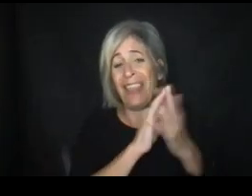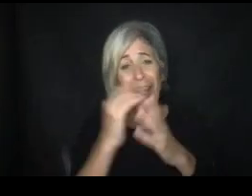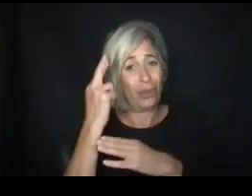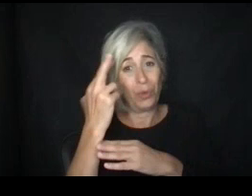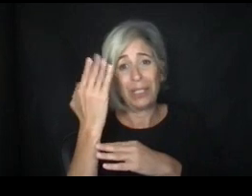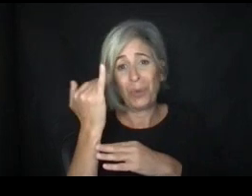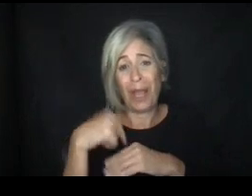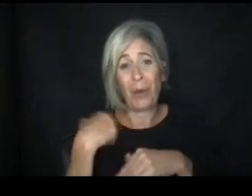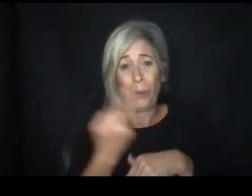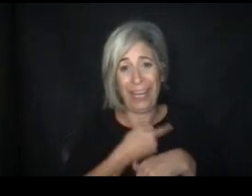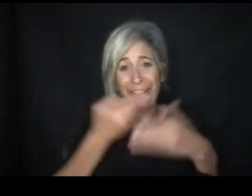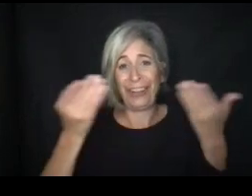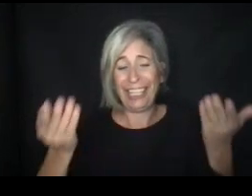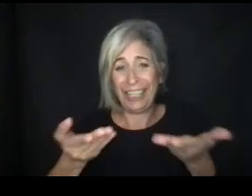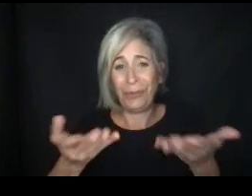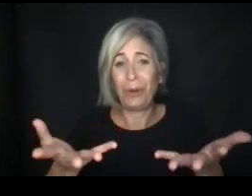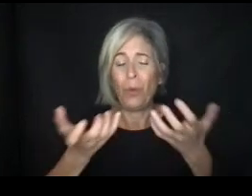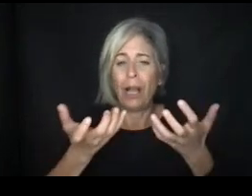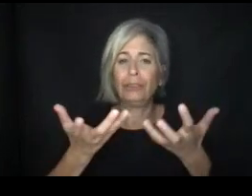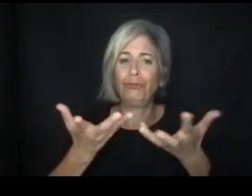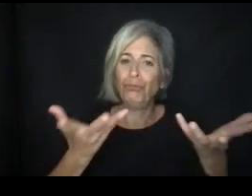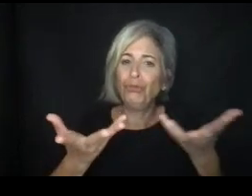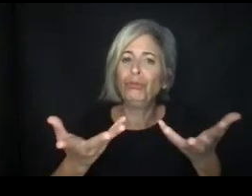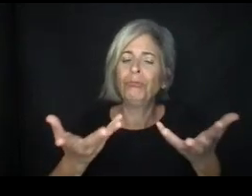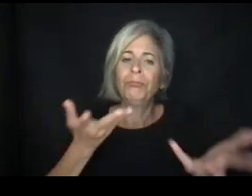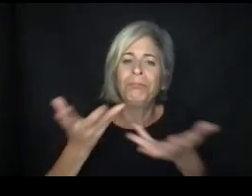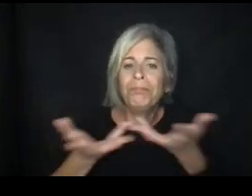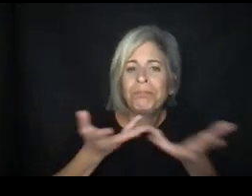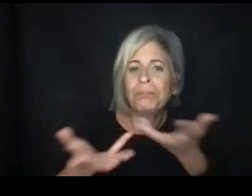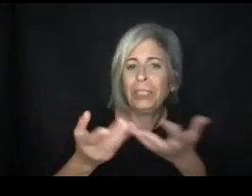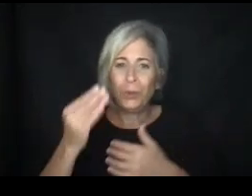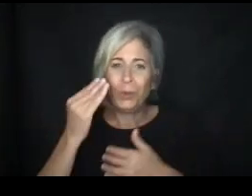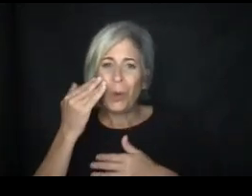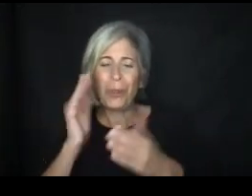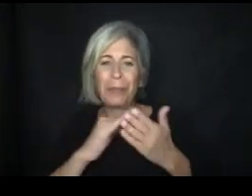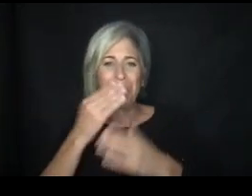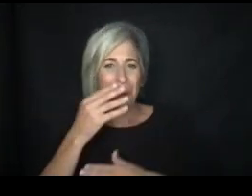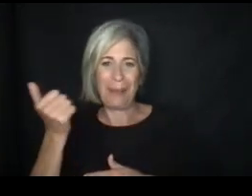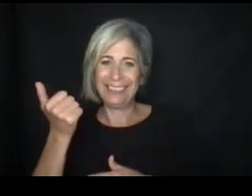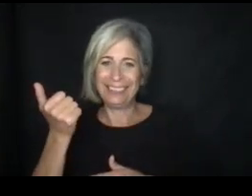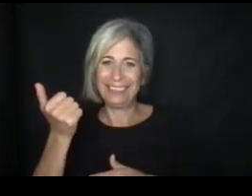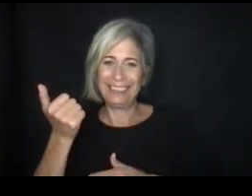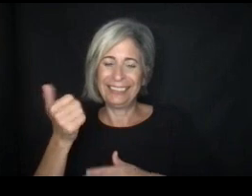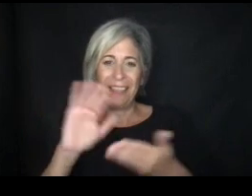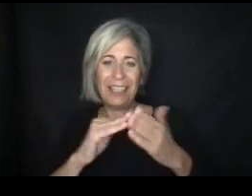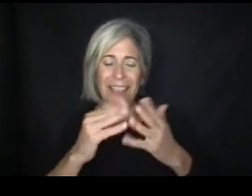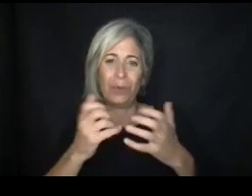we're here. We really want to engage you. You know your community best. The city wants